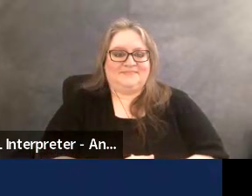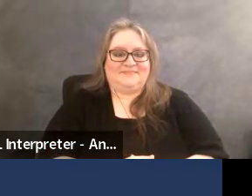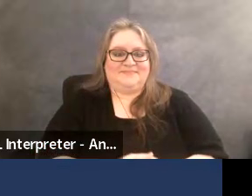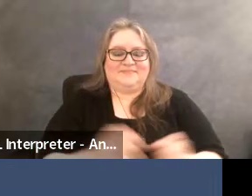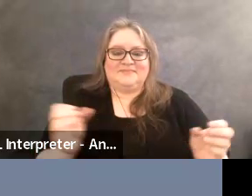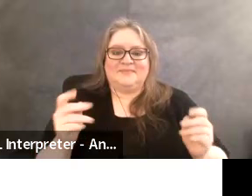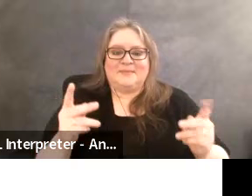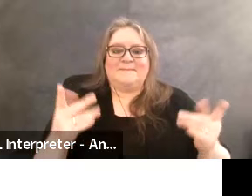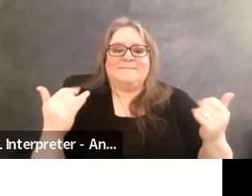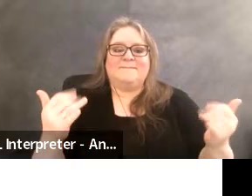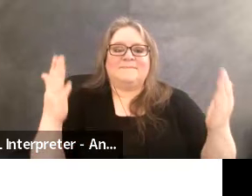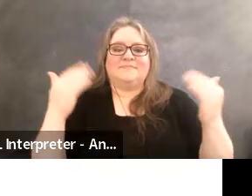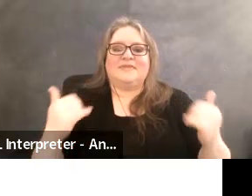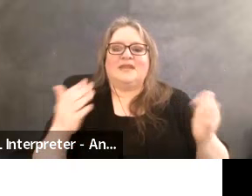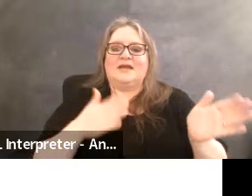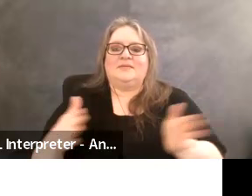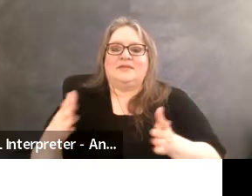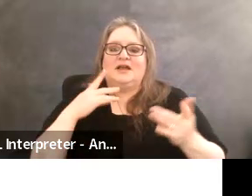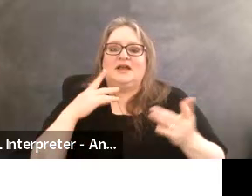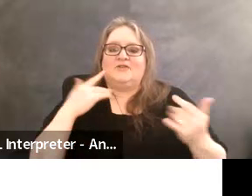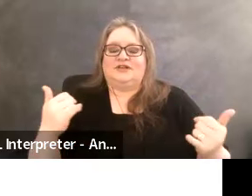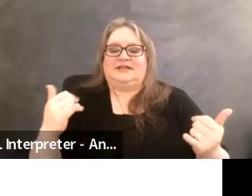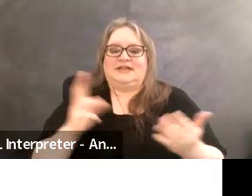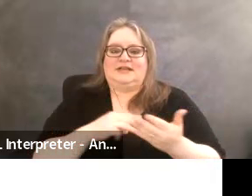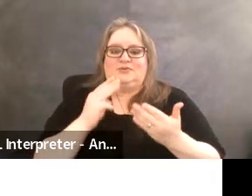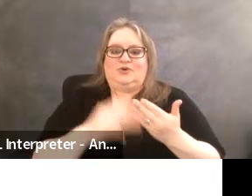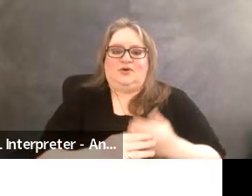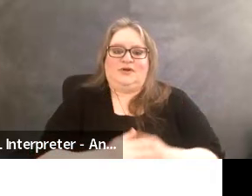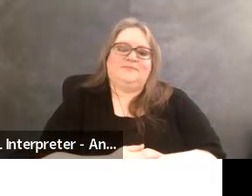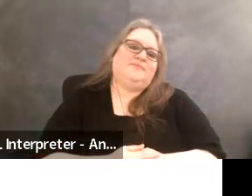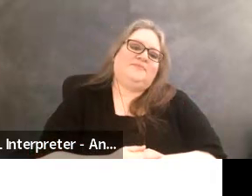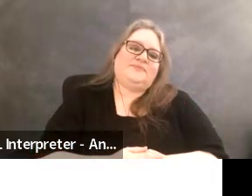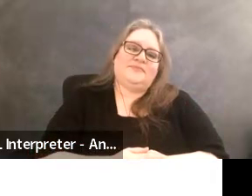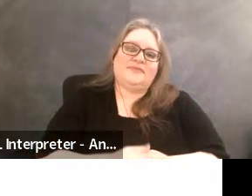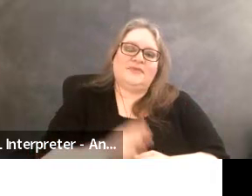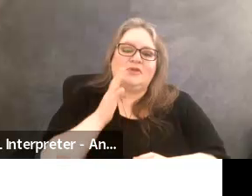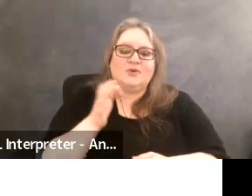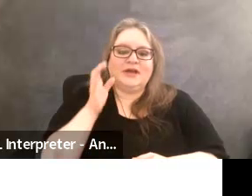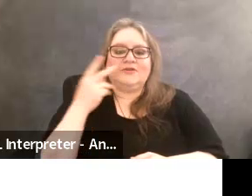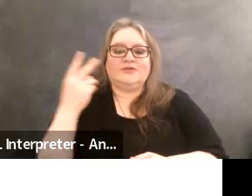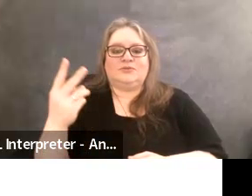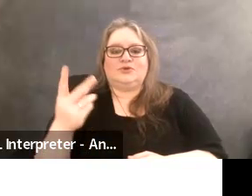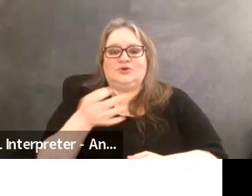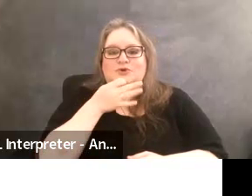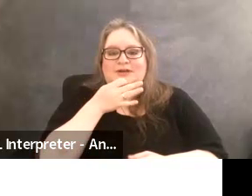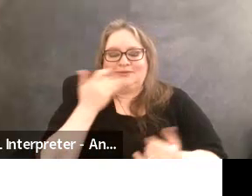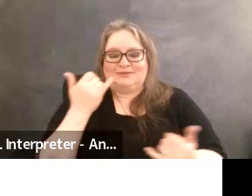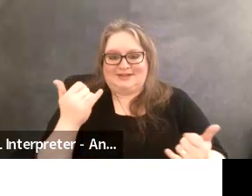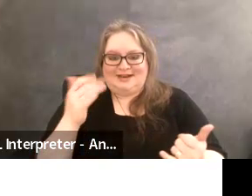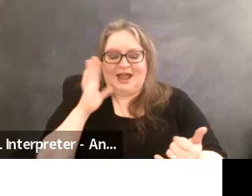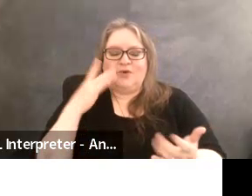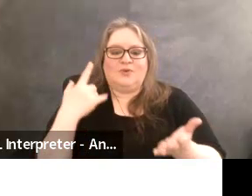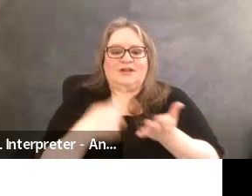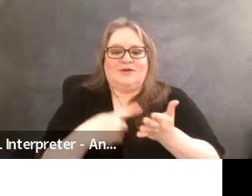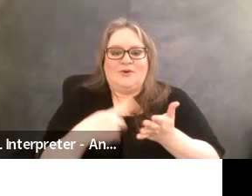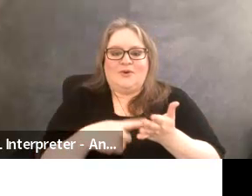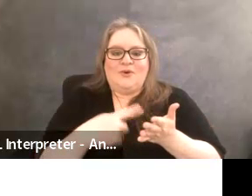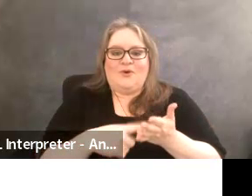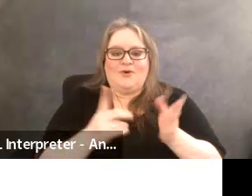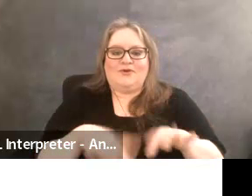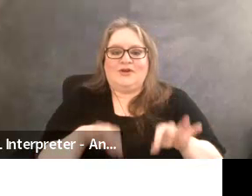Okay, so here is the plan for today's program. We'll hear from 2 experts today who will go over